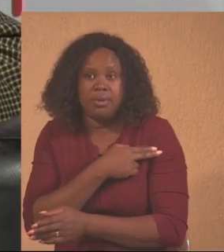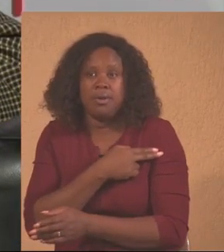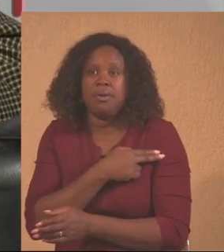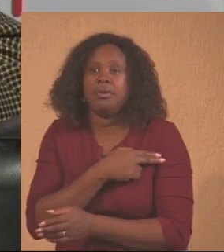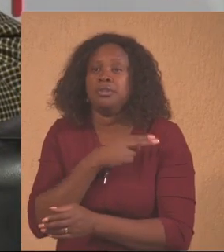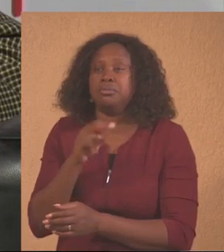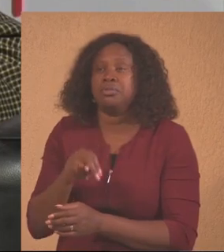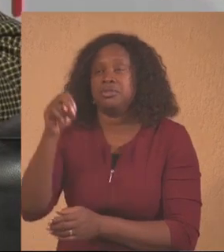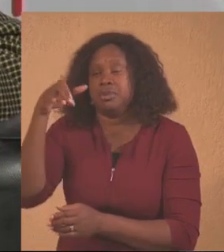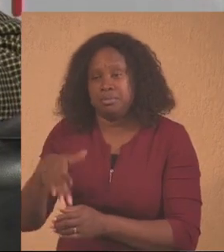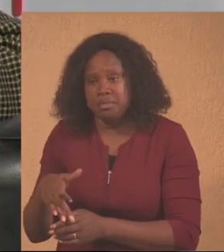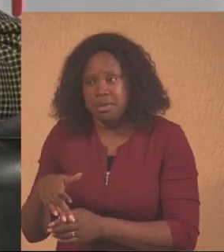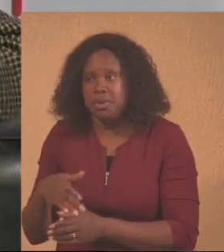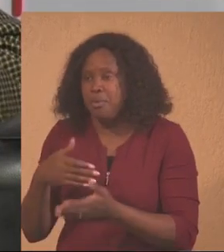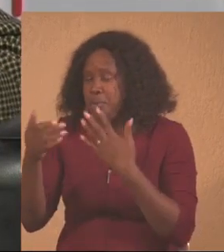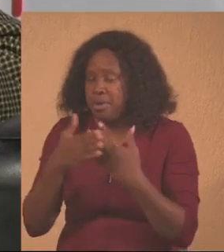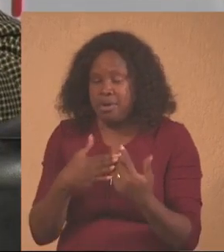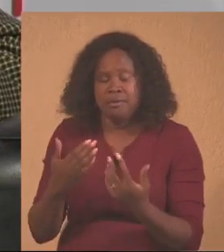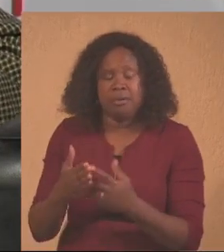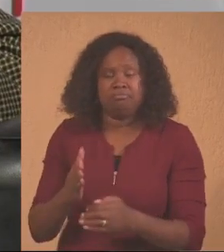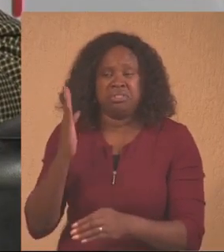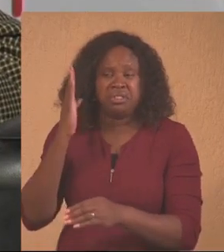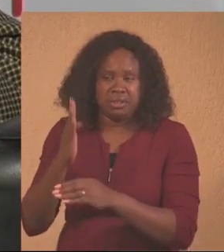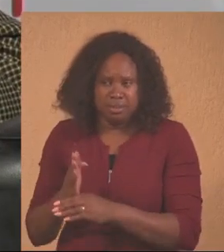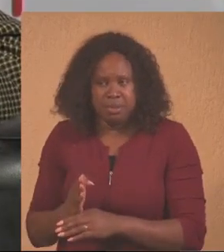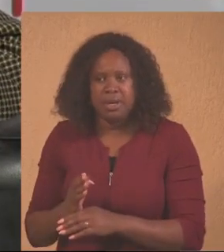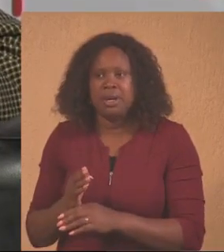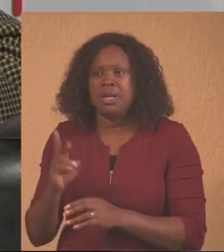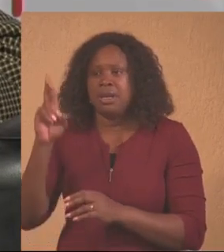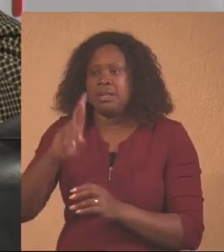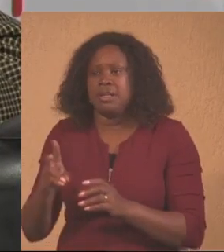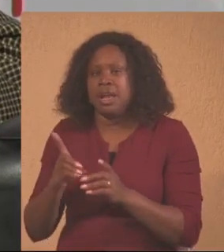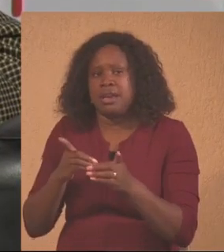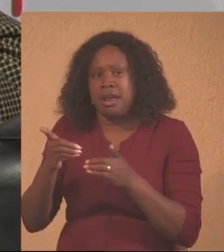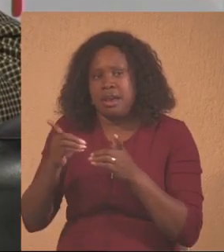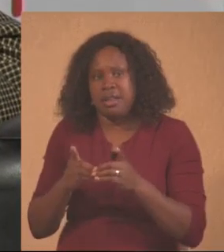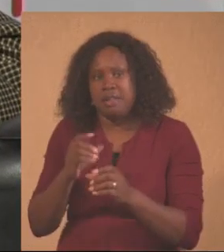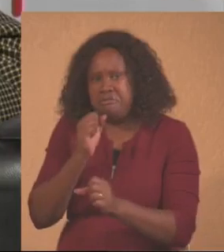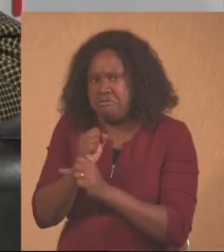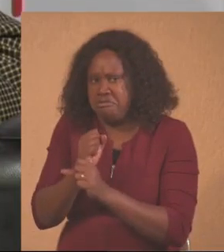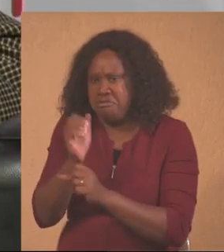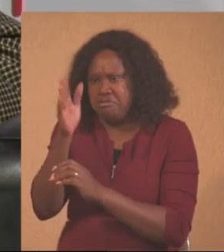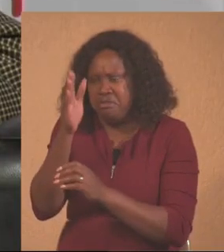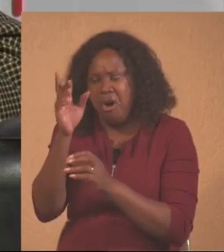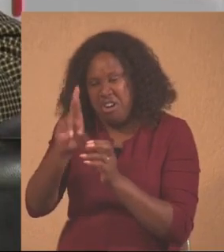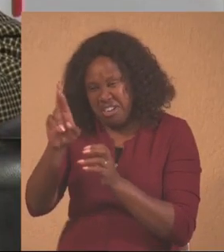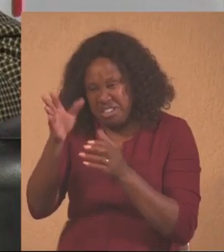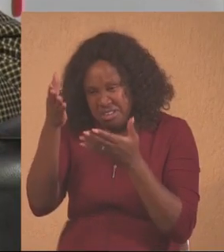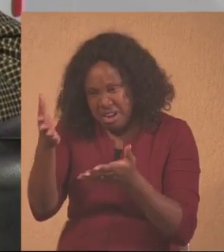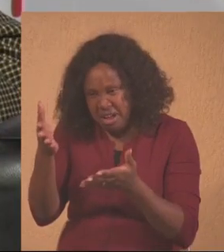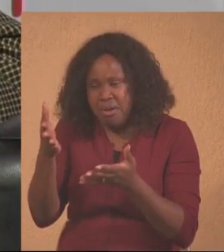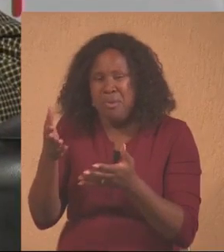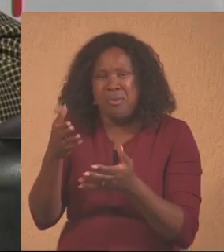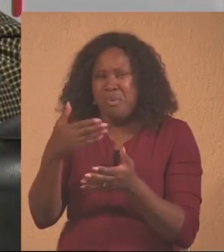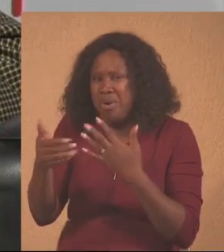arrangement receives attention from the regional director of that particular region, and then arrangements are